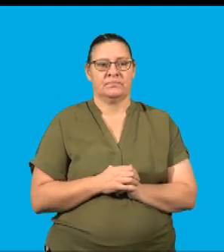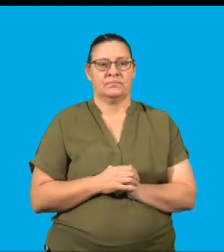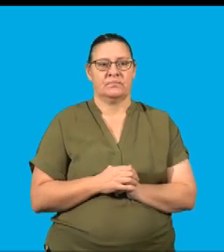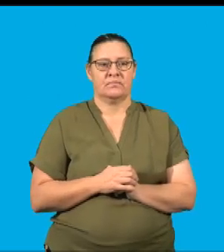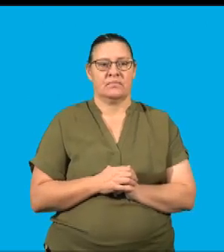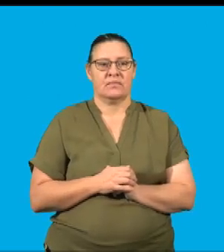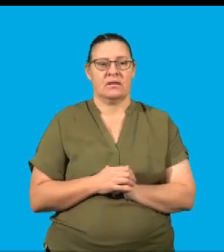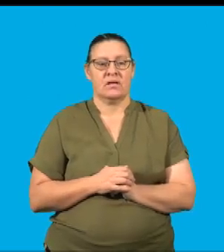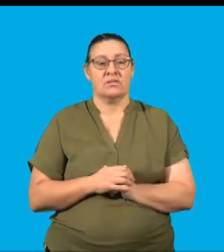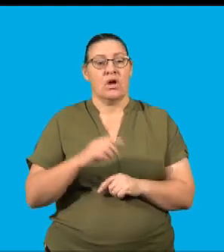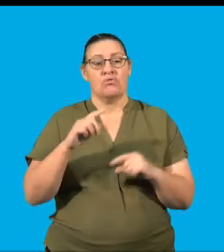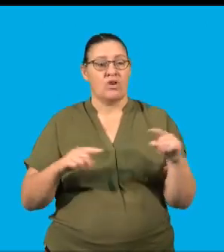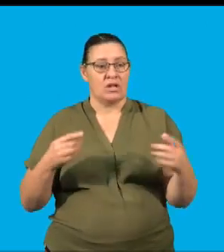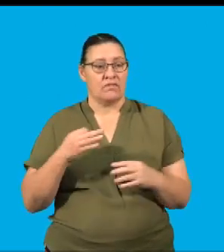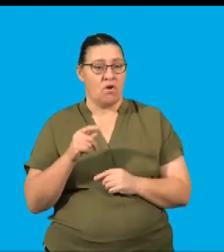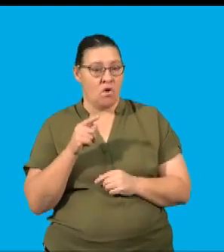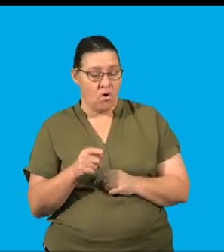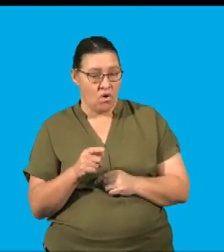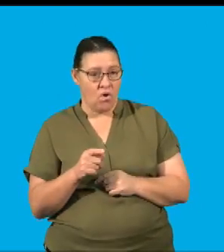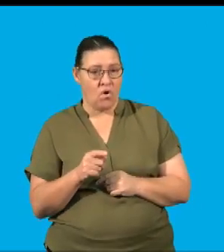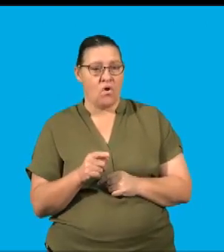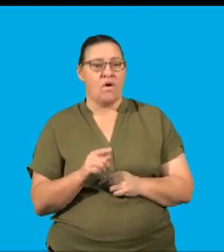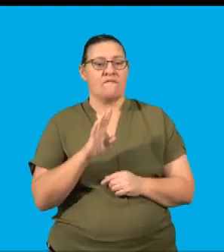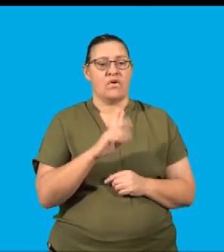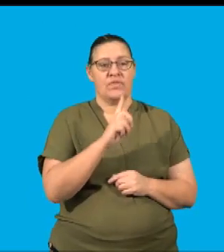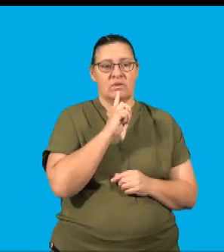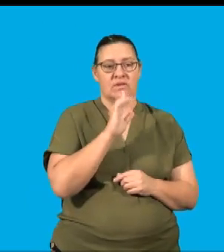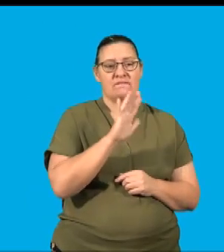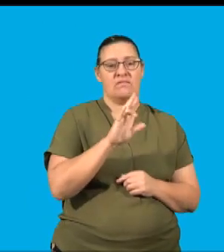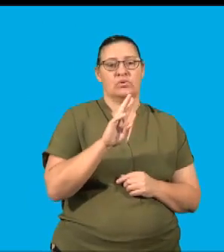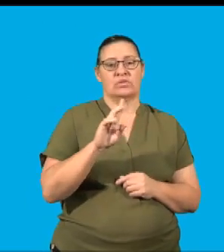the range. They say the range for this is what? It is